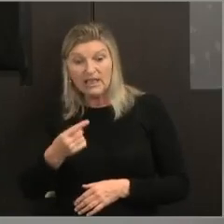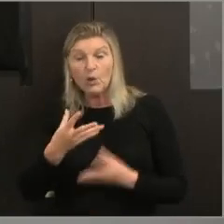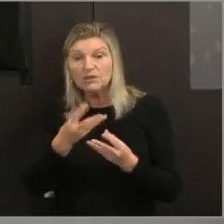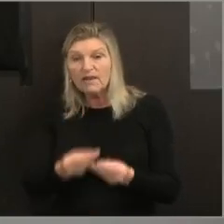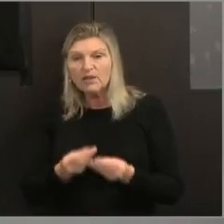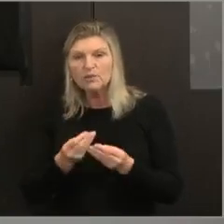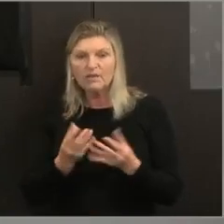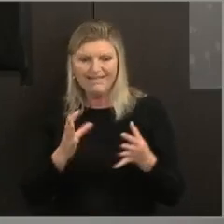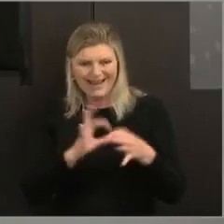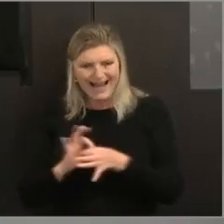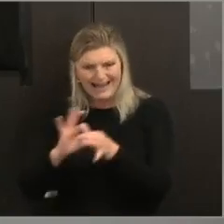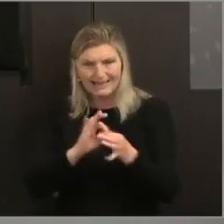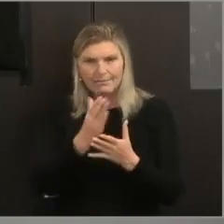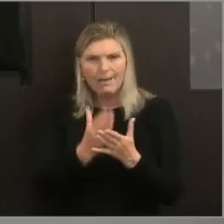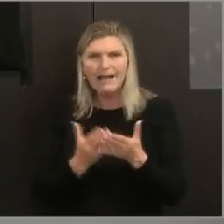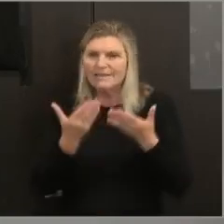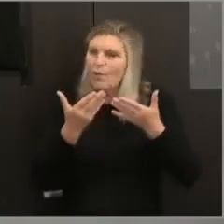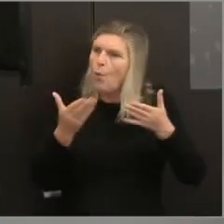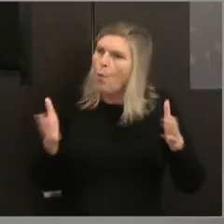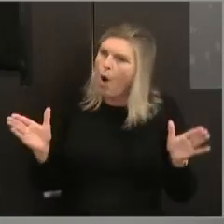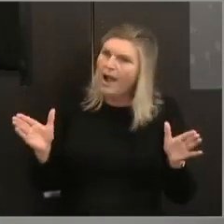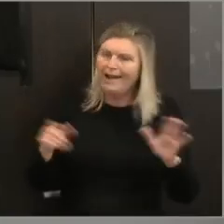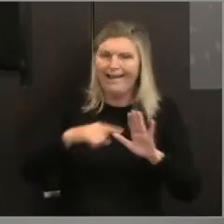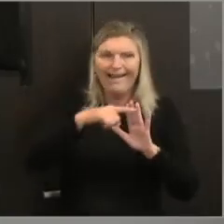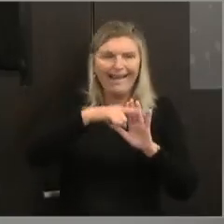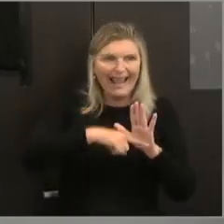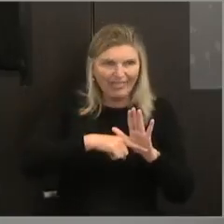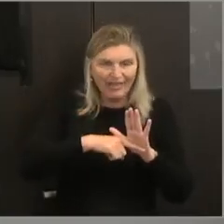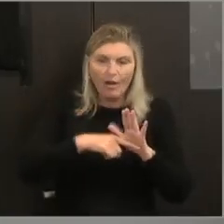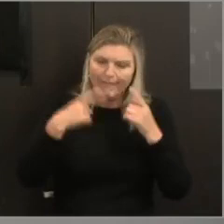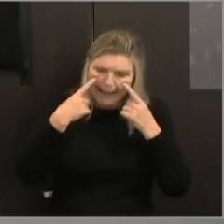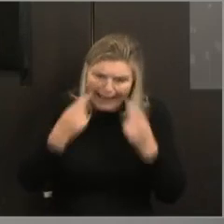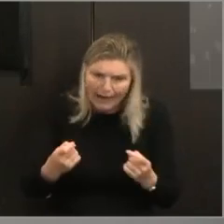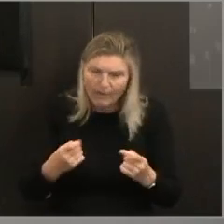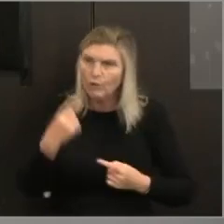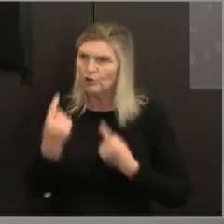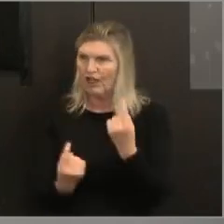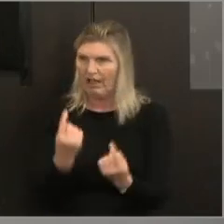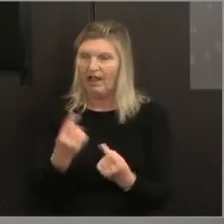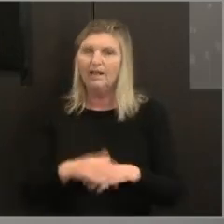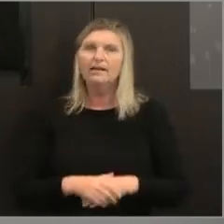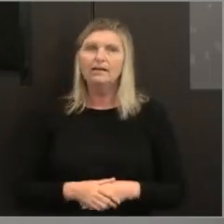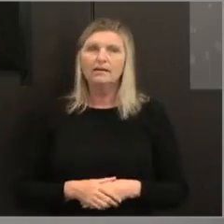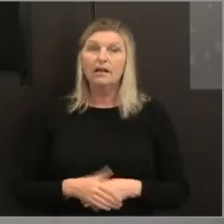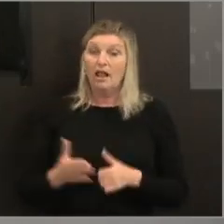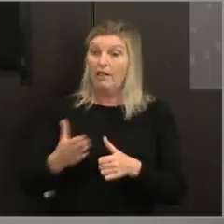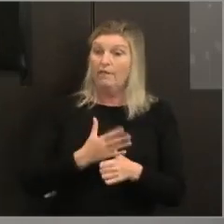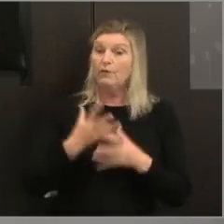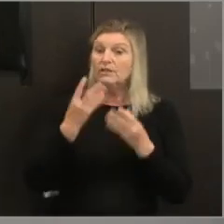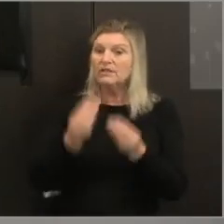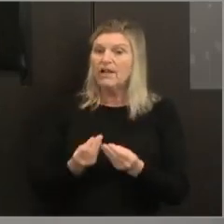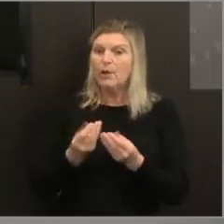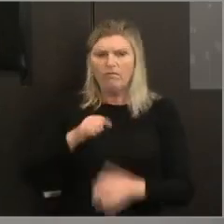interrelated parts of a wider ethic of caring. The first is the value of